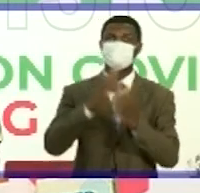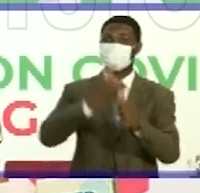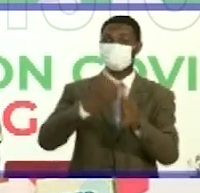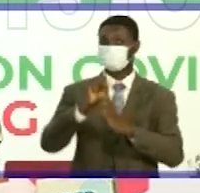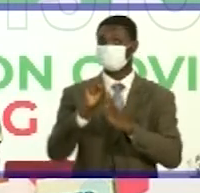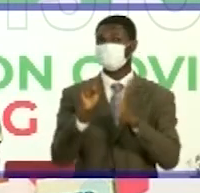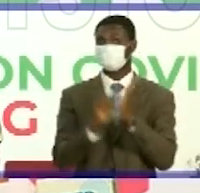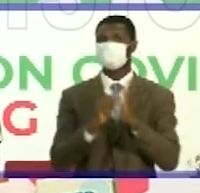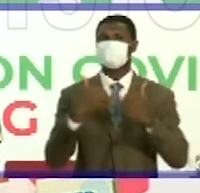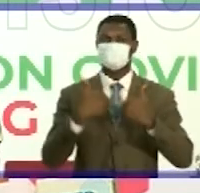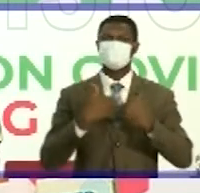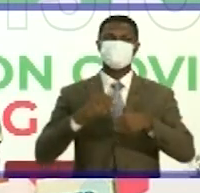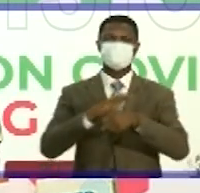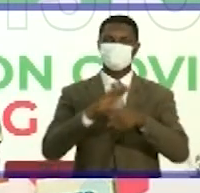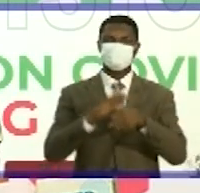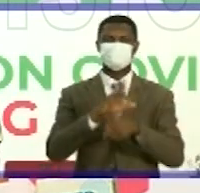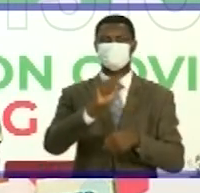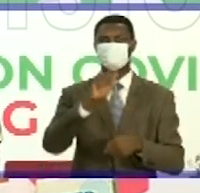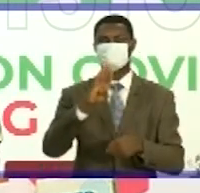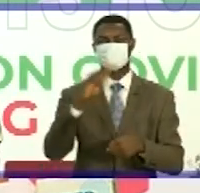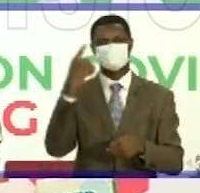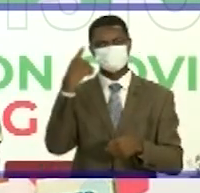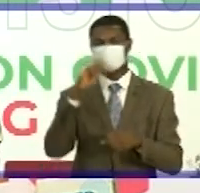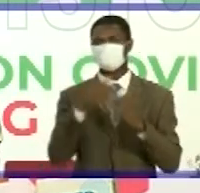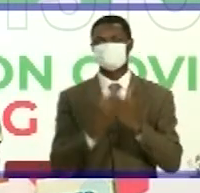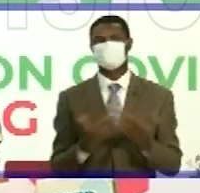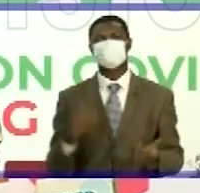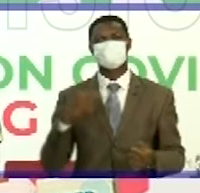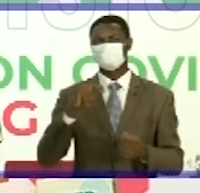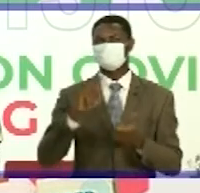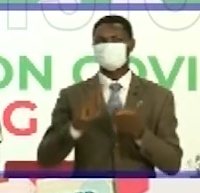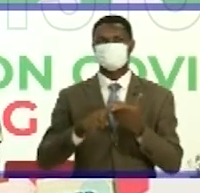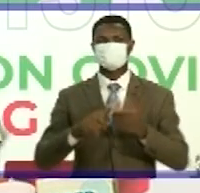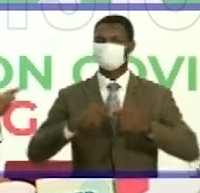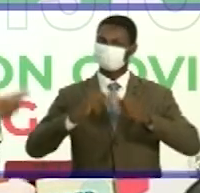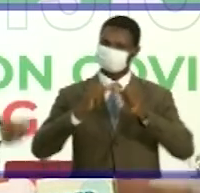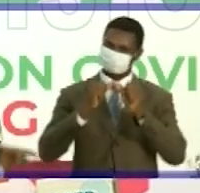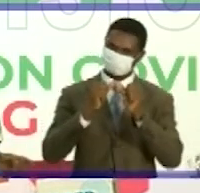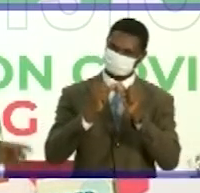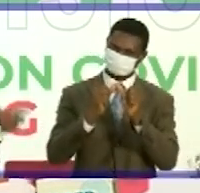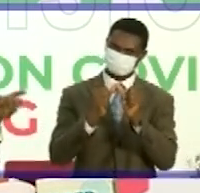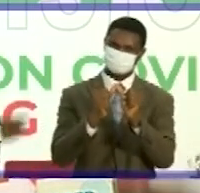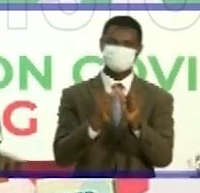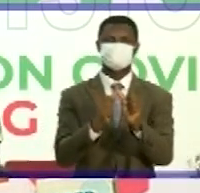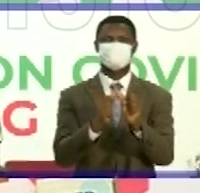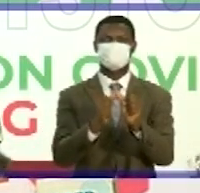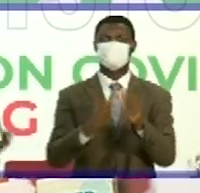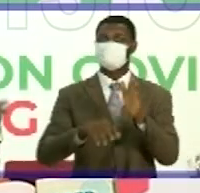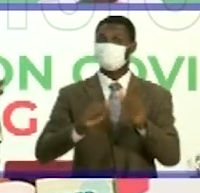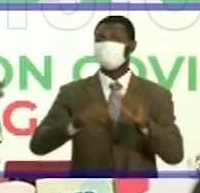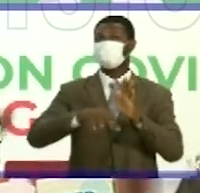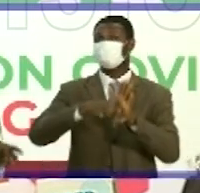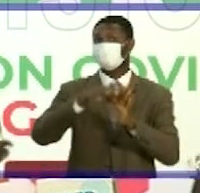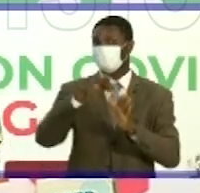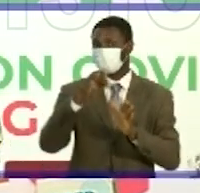a well-equipped laboratory for the purposes of testing. So we need to ramp up the testing so that we can find and we